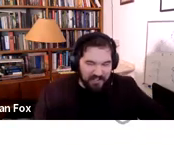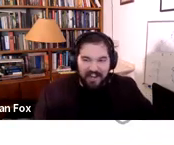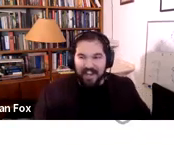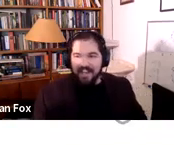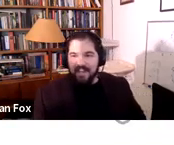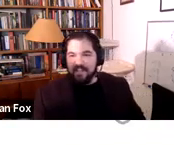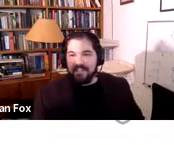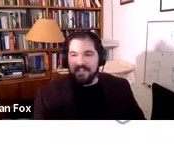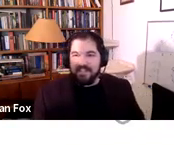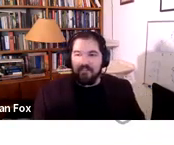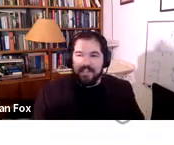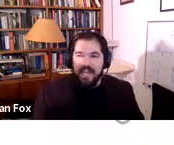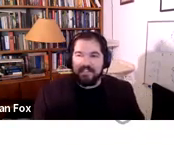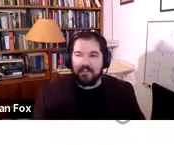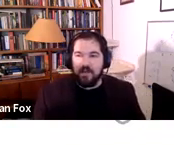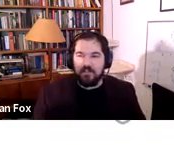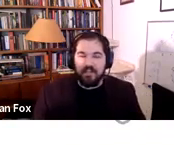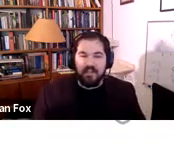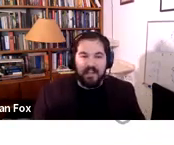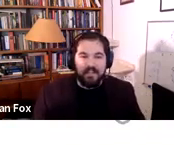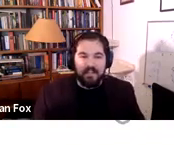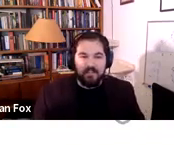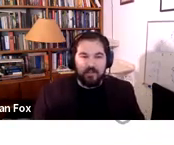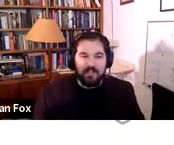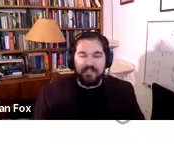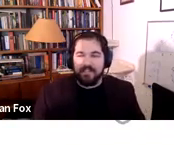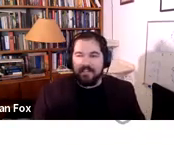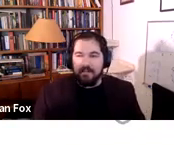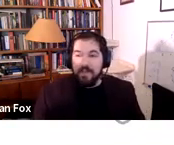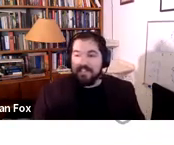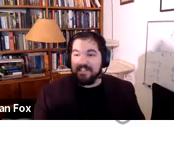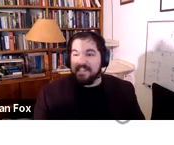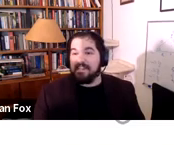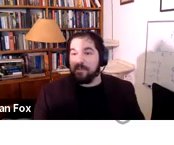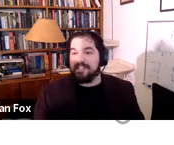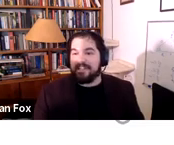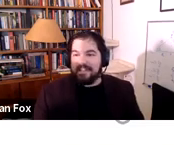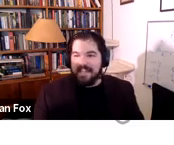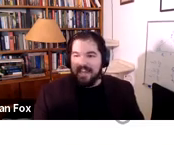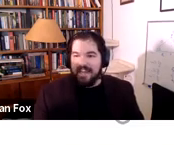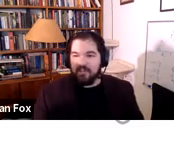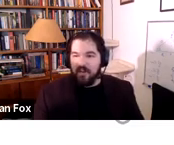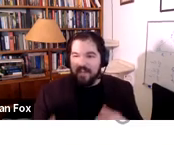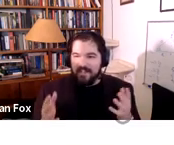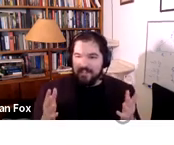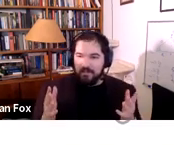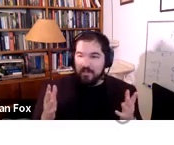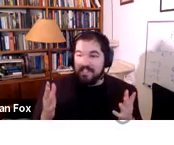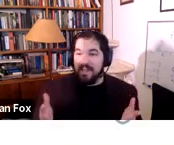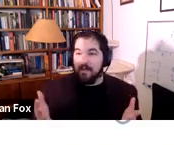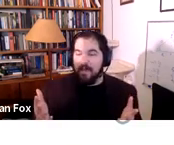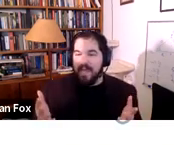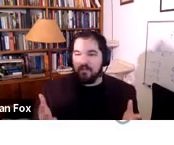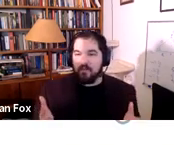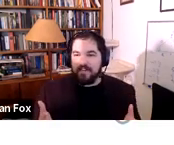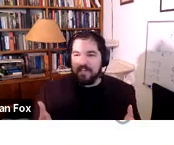ahead. Sure. I think it's a fantastic question. And I think it's really basically the reason that XR Access was